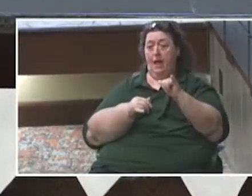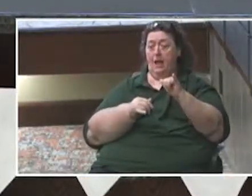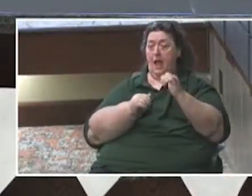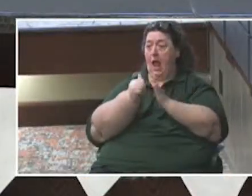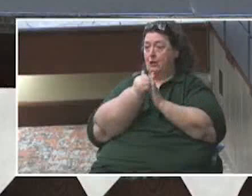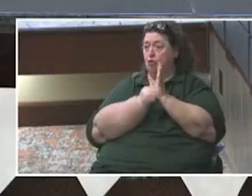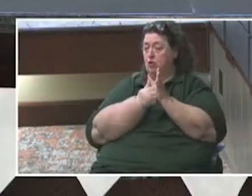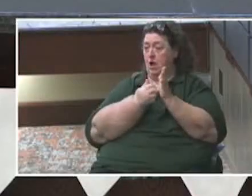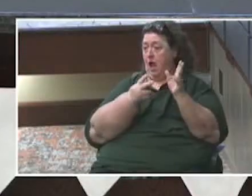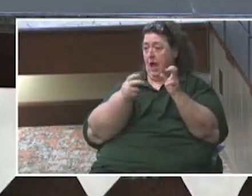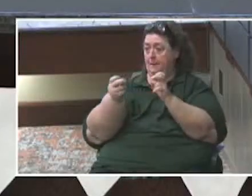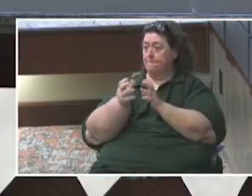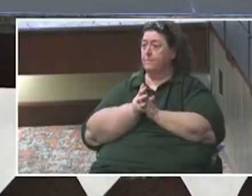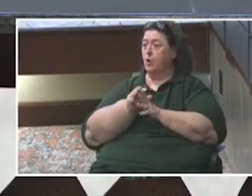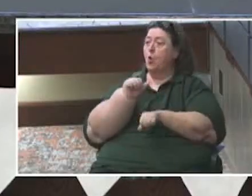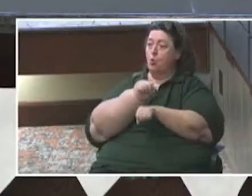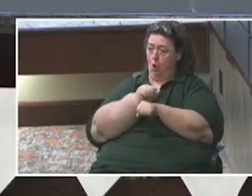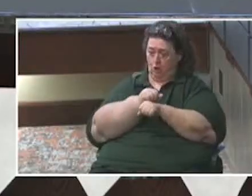this afternoon?